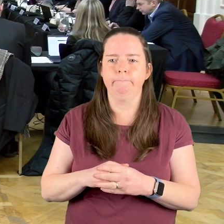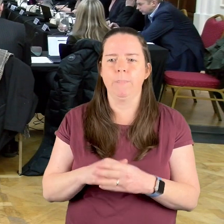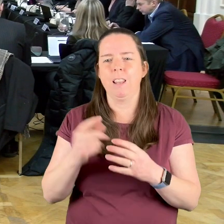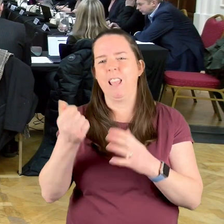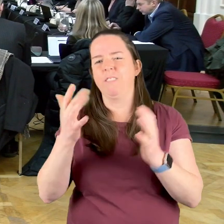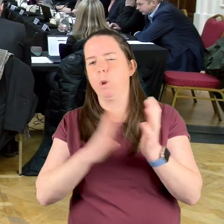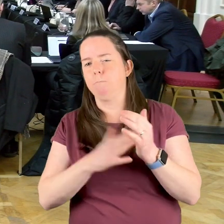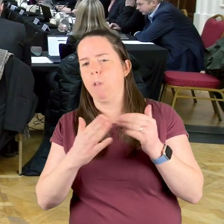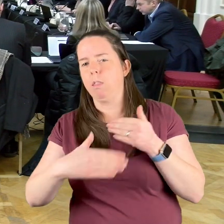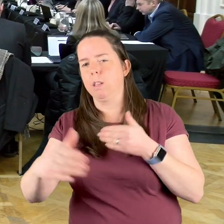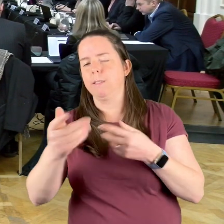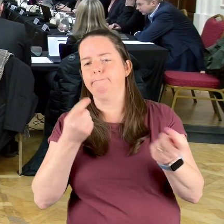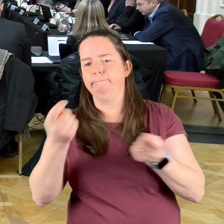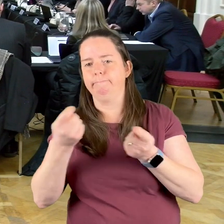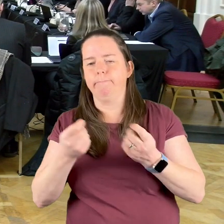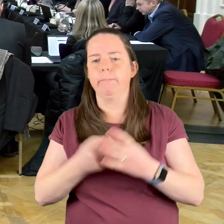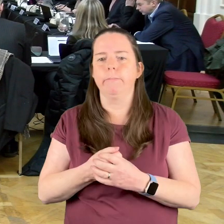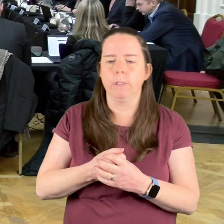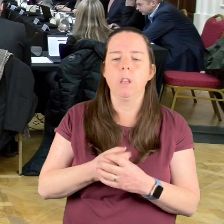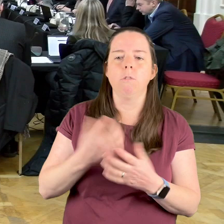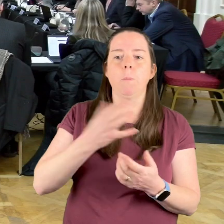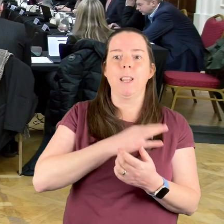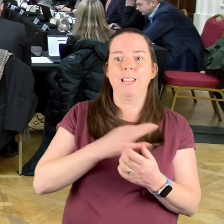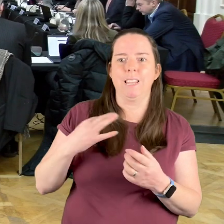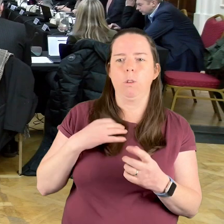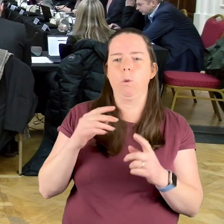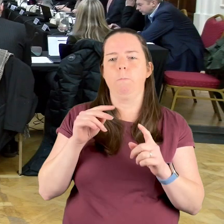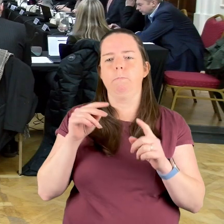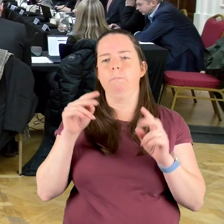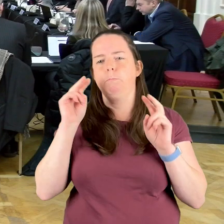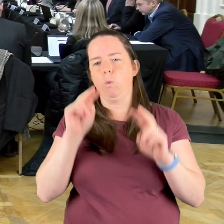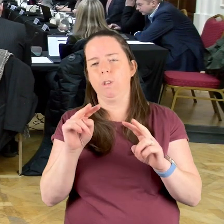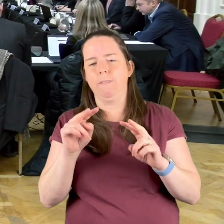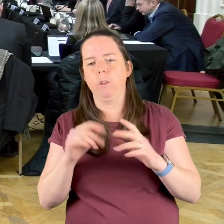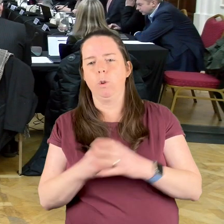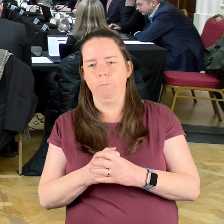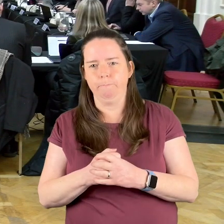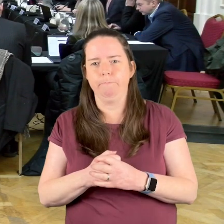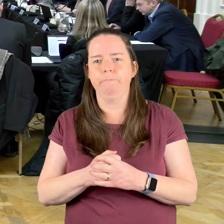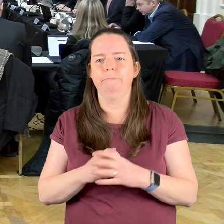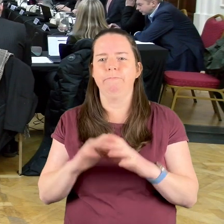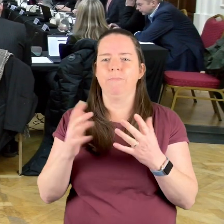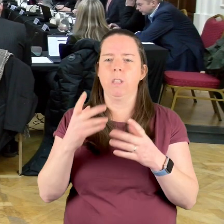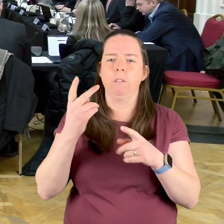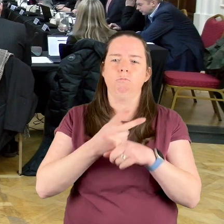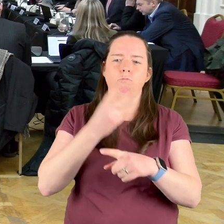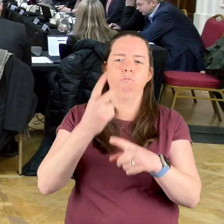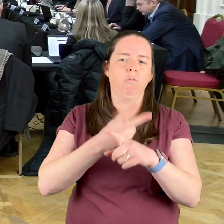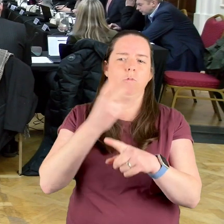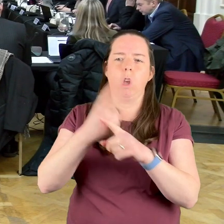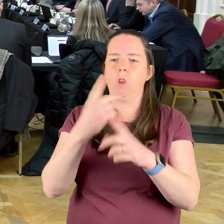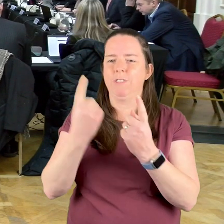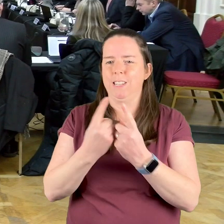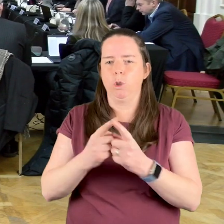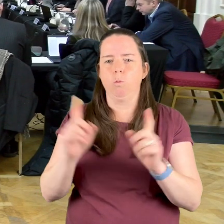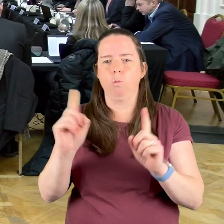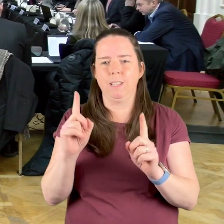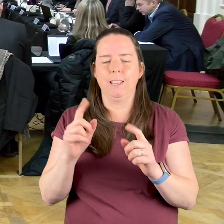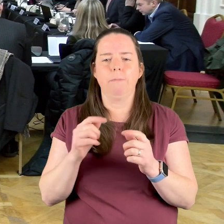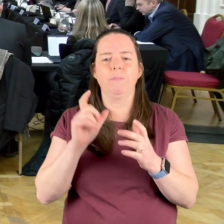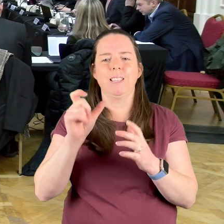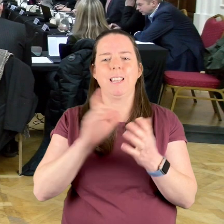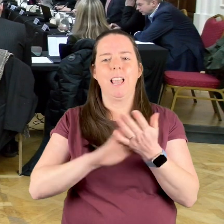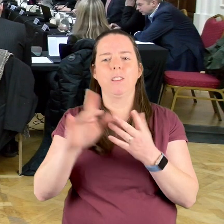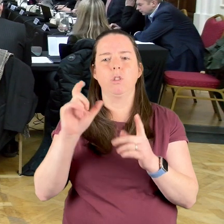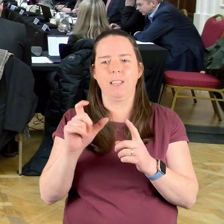few months. Also, us to say from clinical point of view, one of the wicked issue